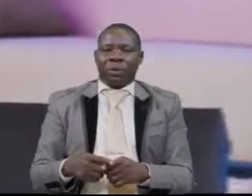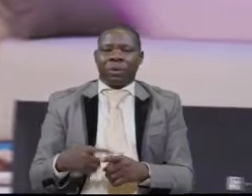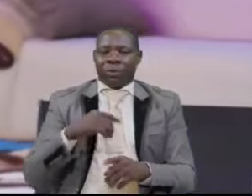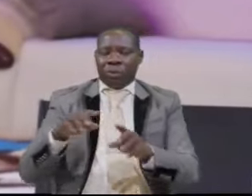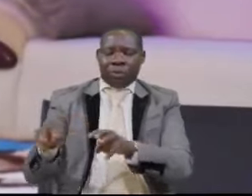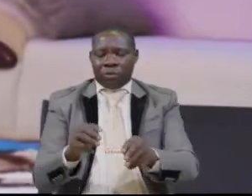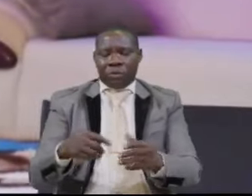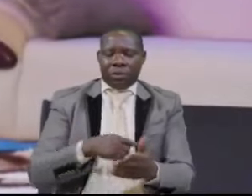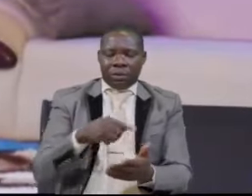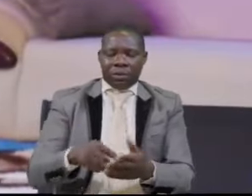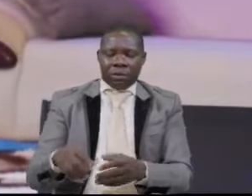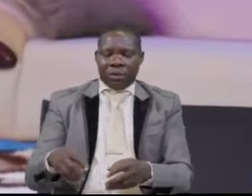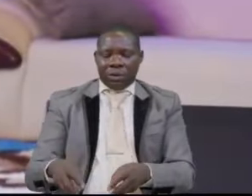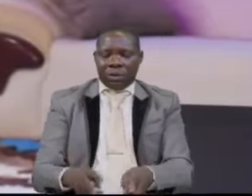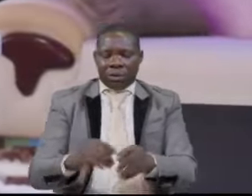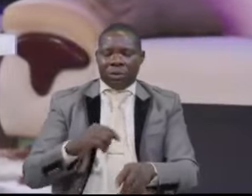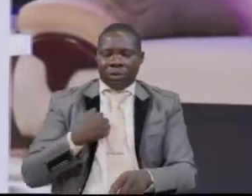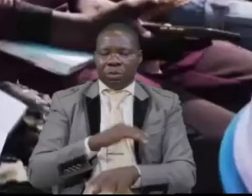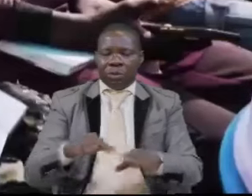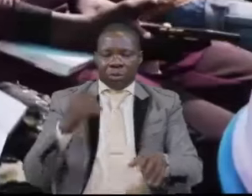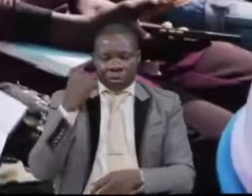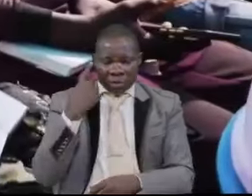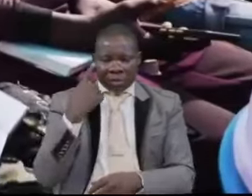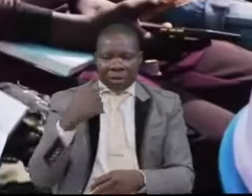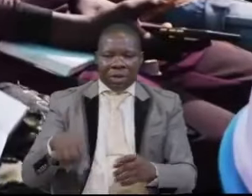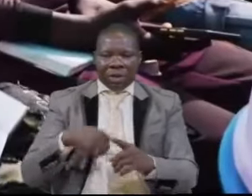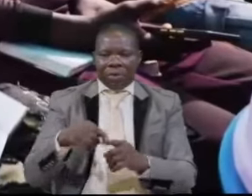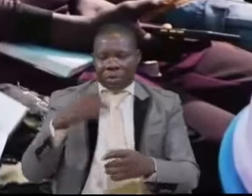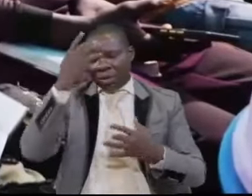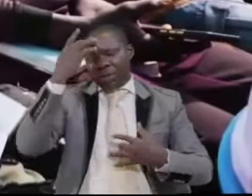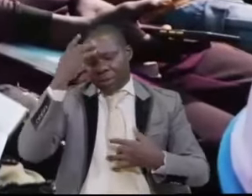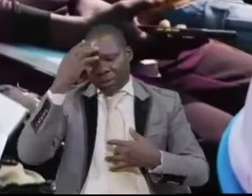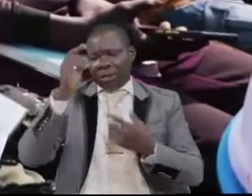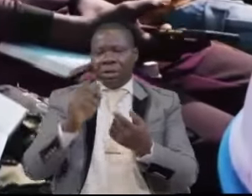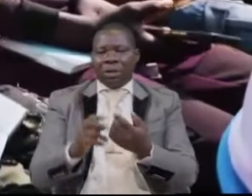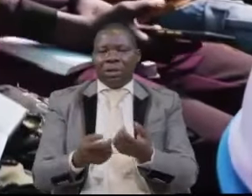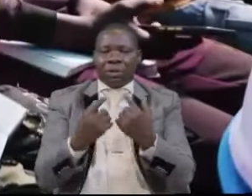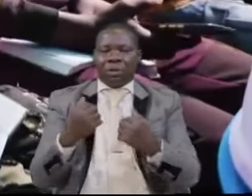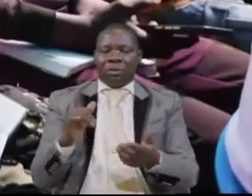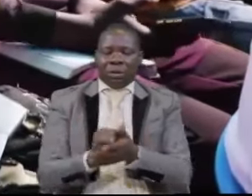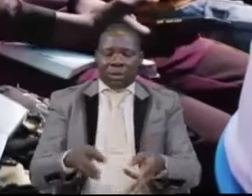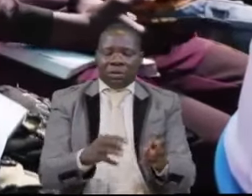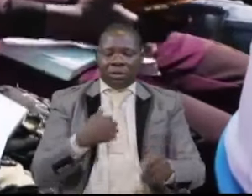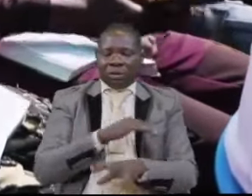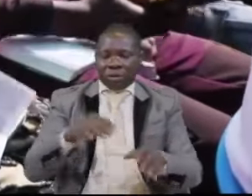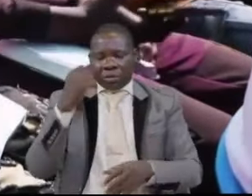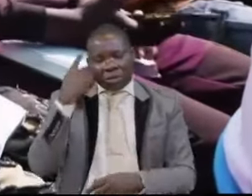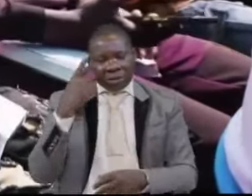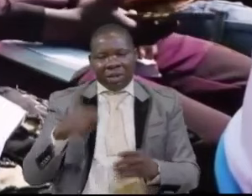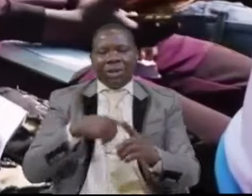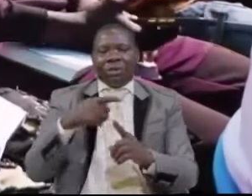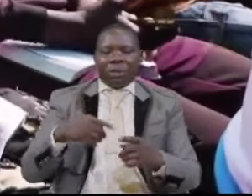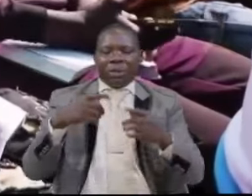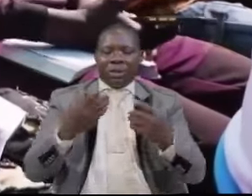don't understand. When sickness comes that way, we don't understand. When events happen, we